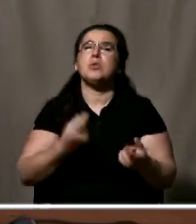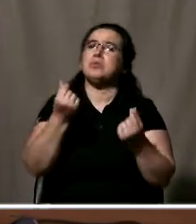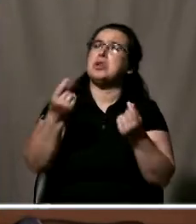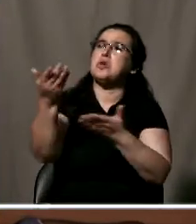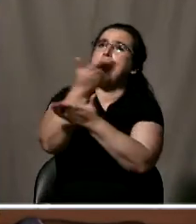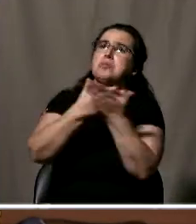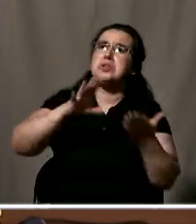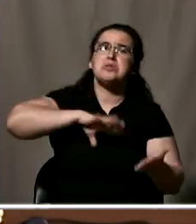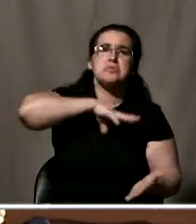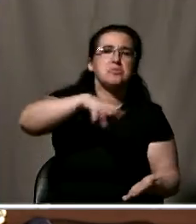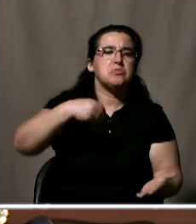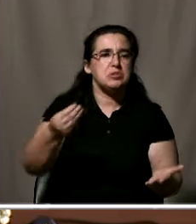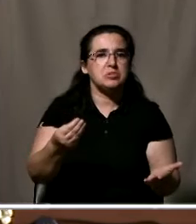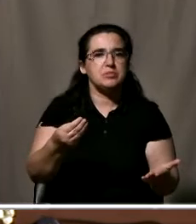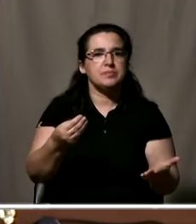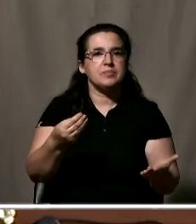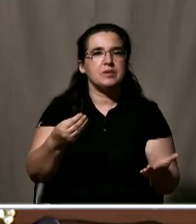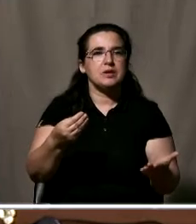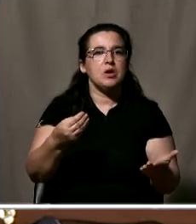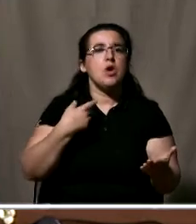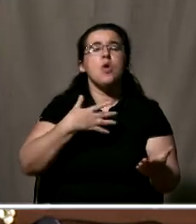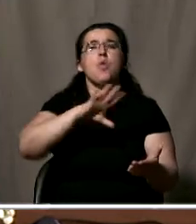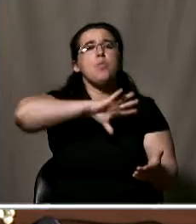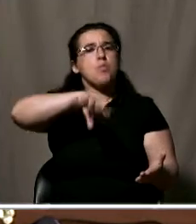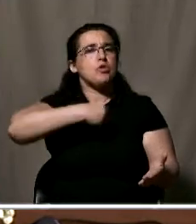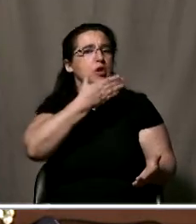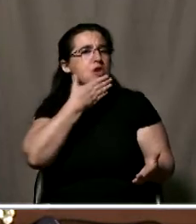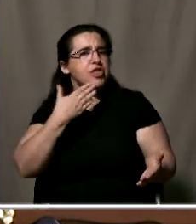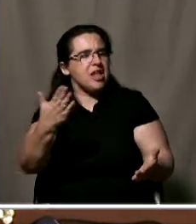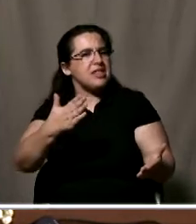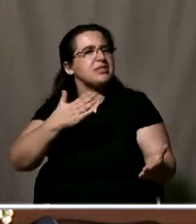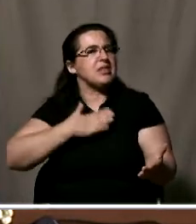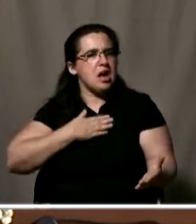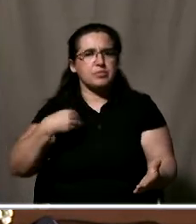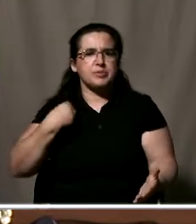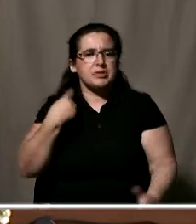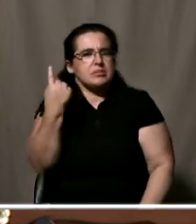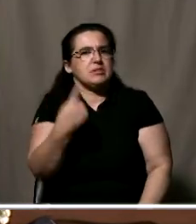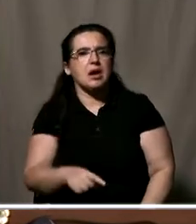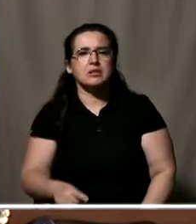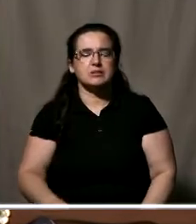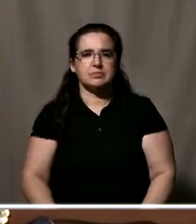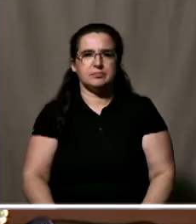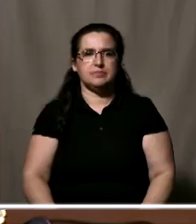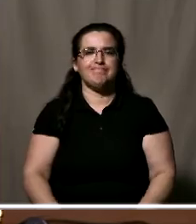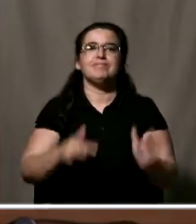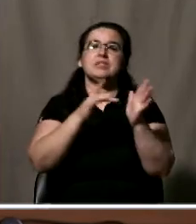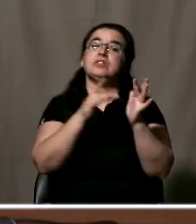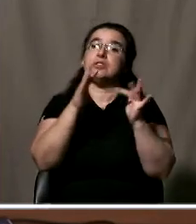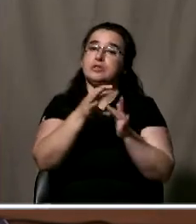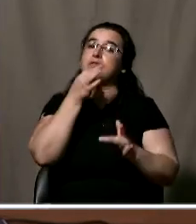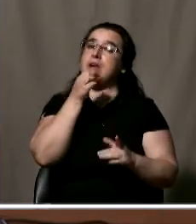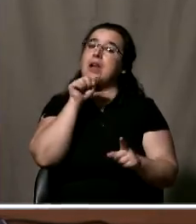worry about the conditions of the world. As condições do mundo. You know, Jesus talks about worry in the future. Jesus fala